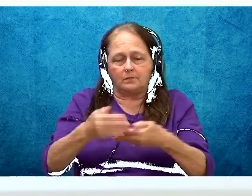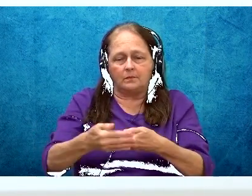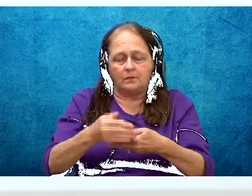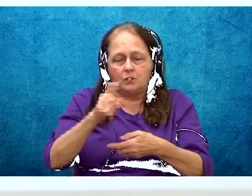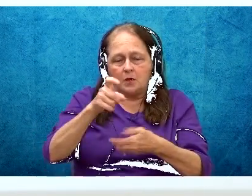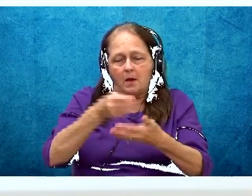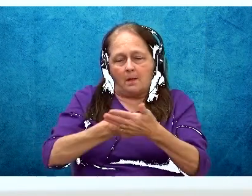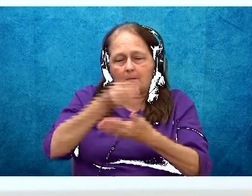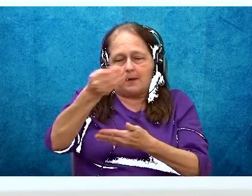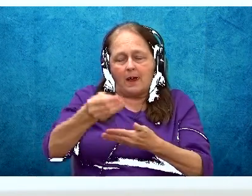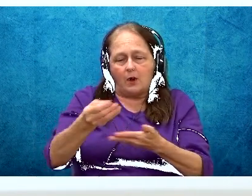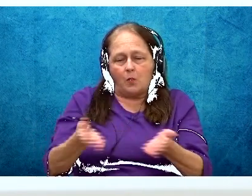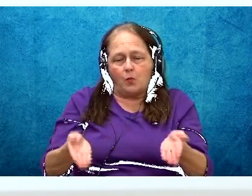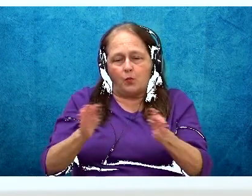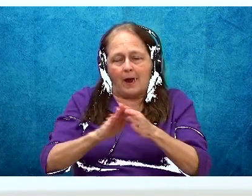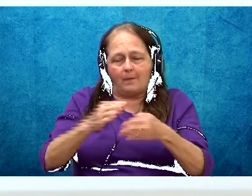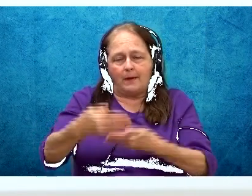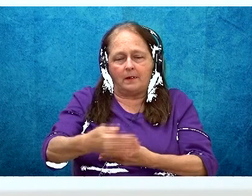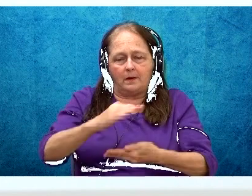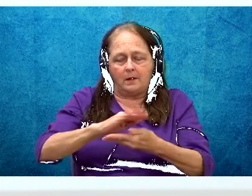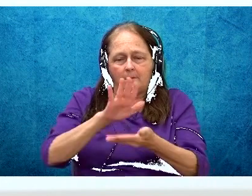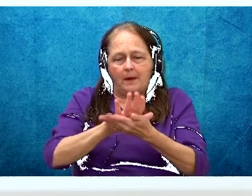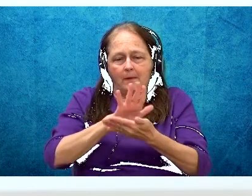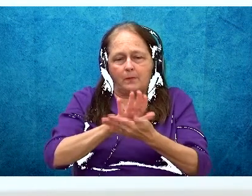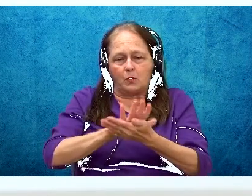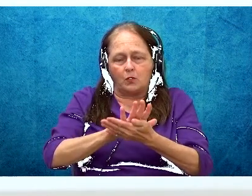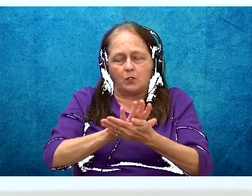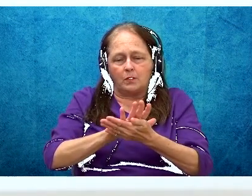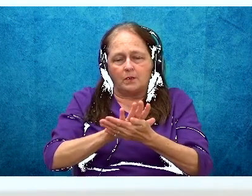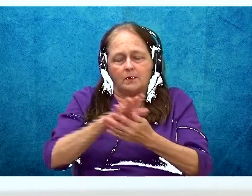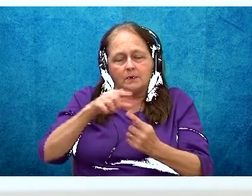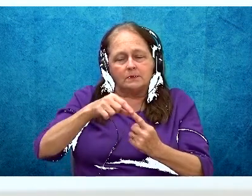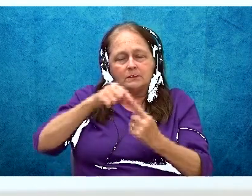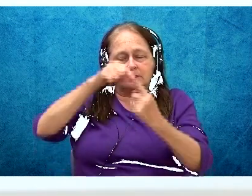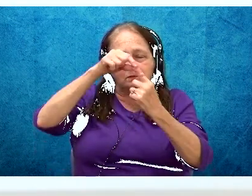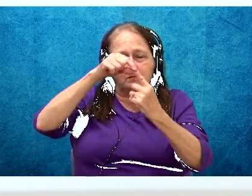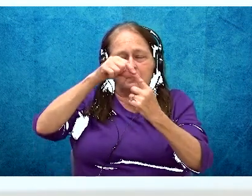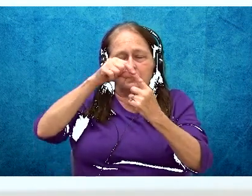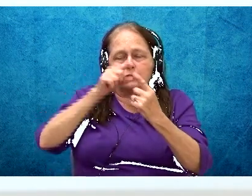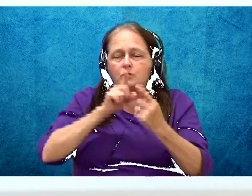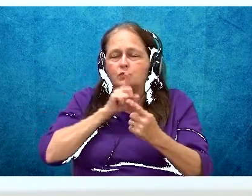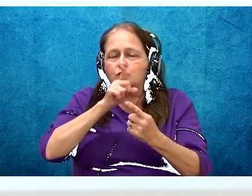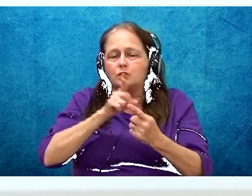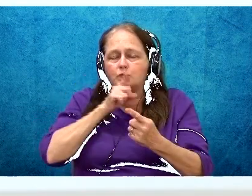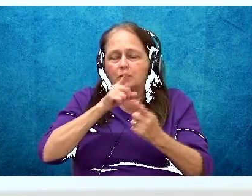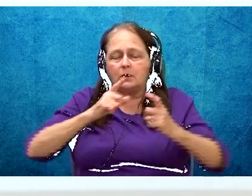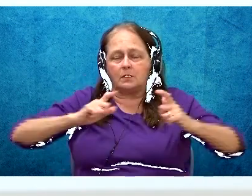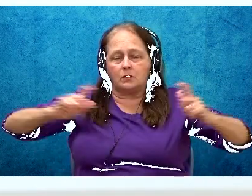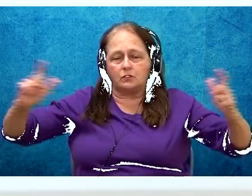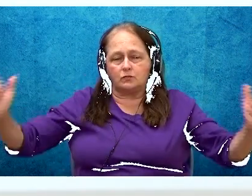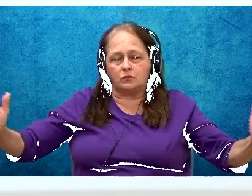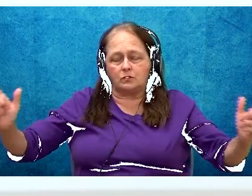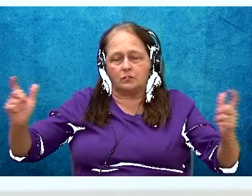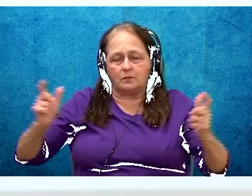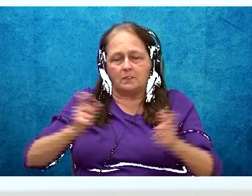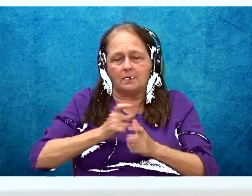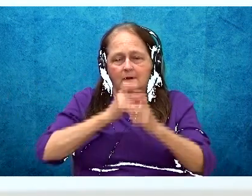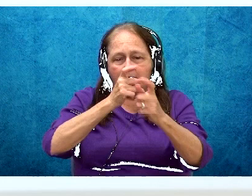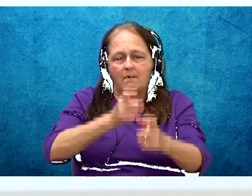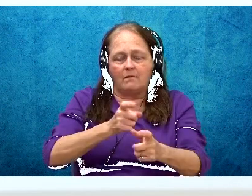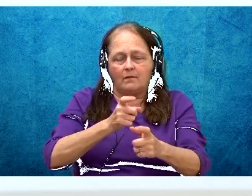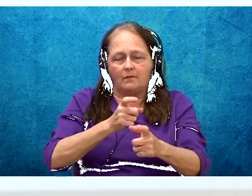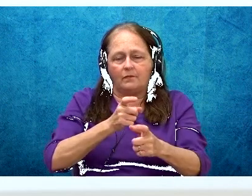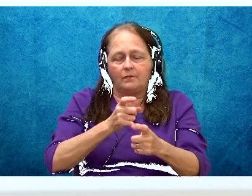paper, you would need to know how much wrapping paper, especially if you were wrapping a really large gift. You wouldn't want